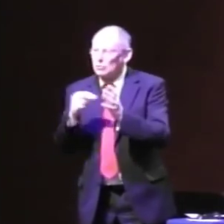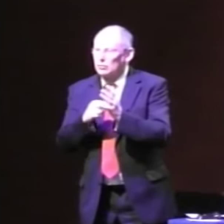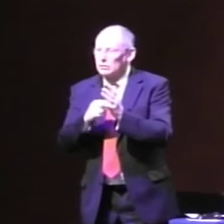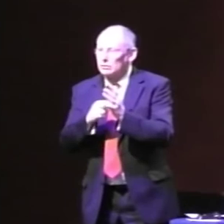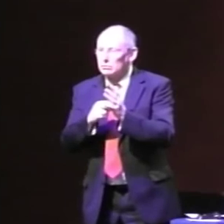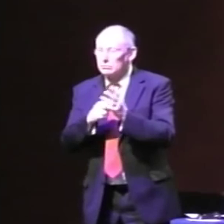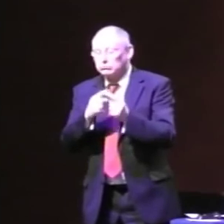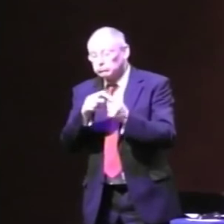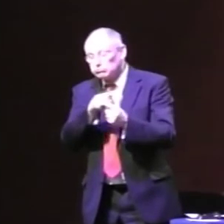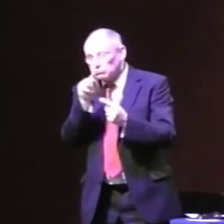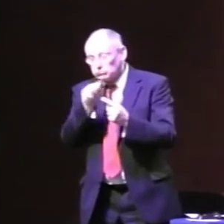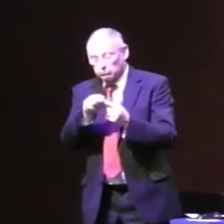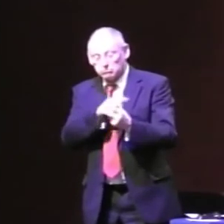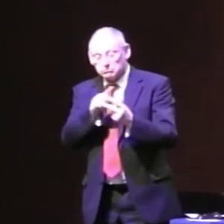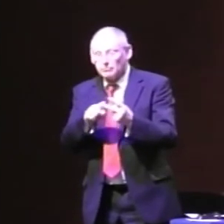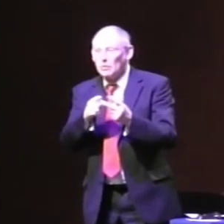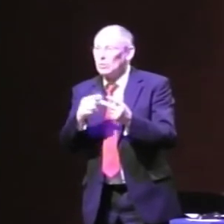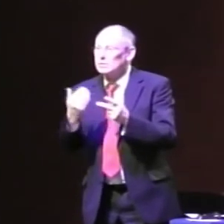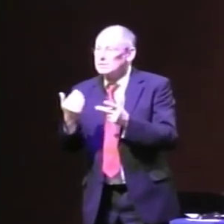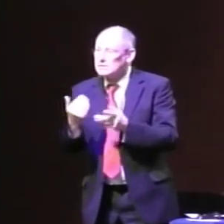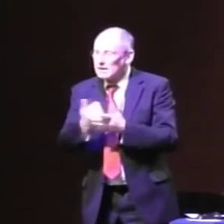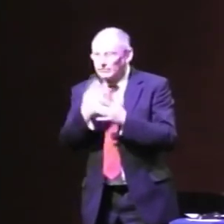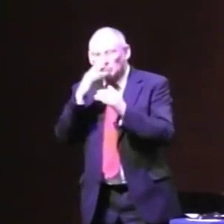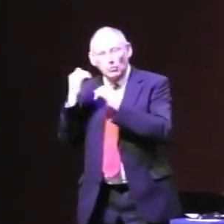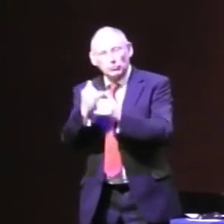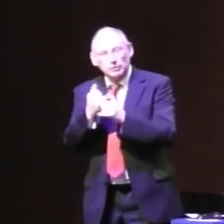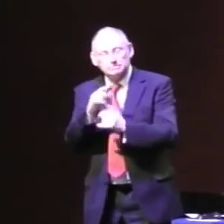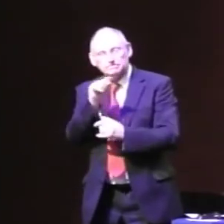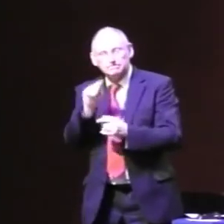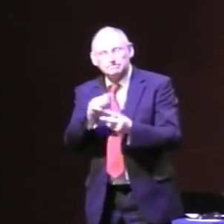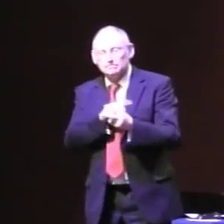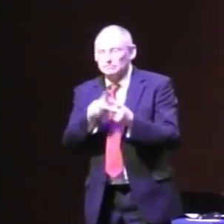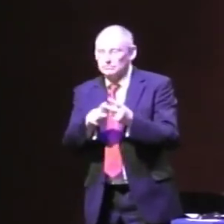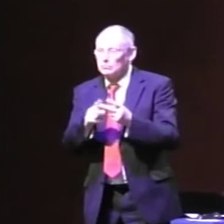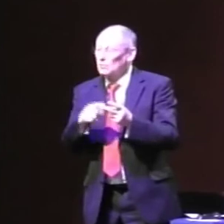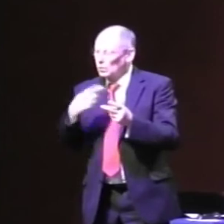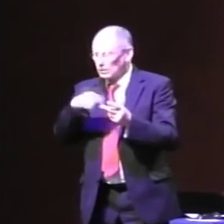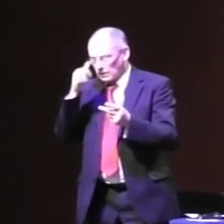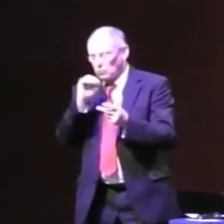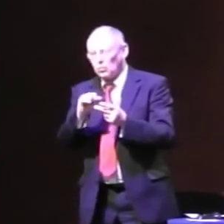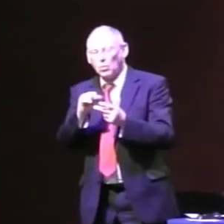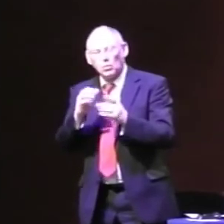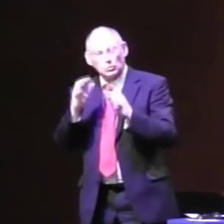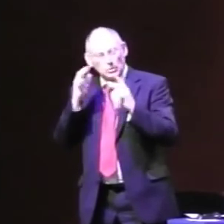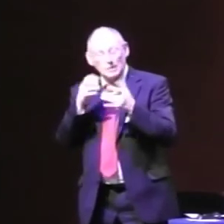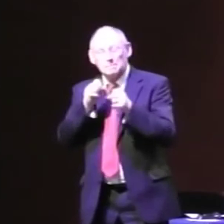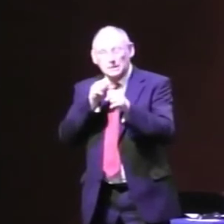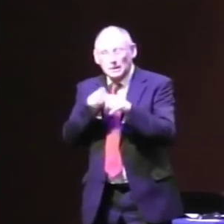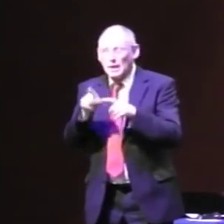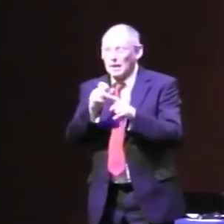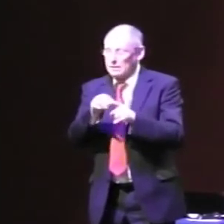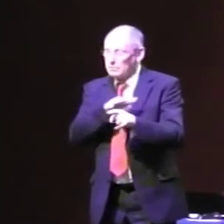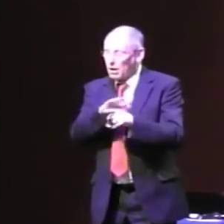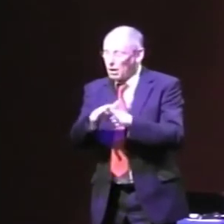Has that had an impact on safety monitoring? We know that concerns, particularly in Edinburgh,